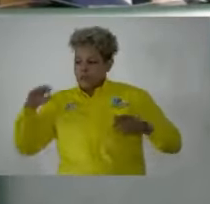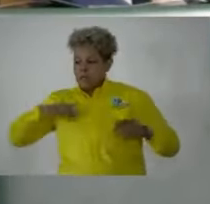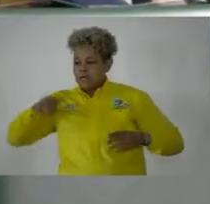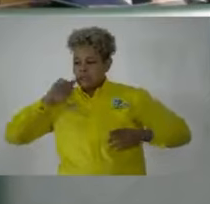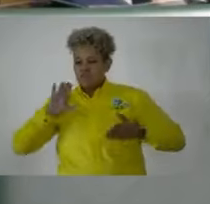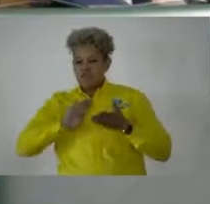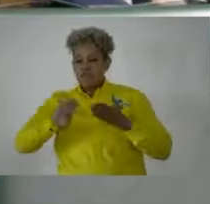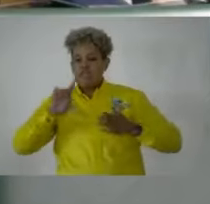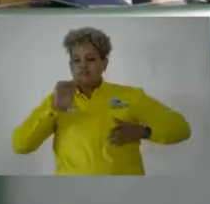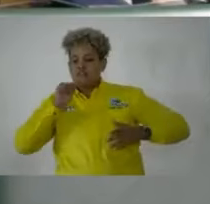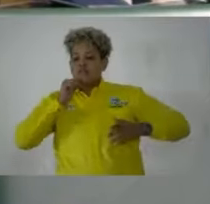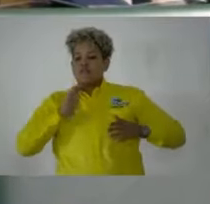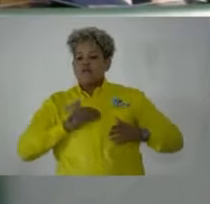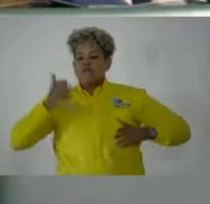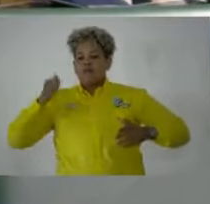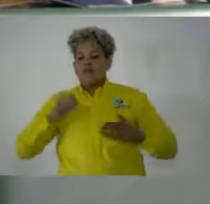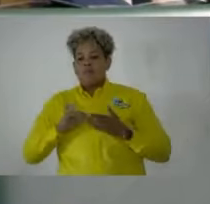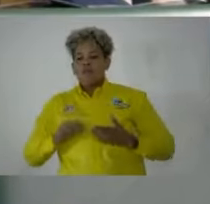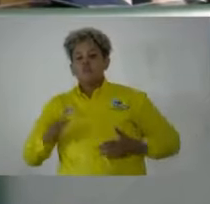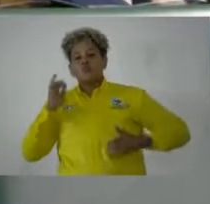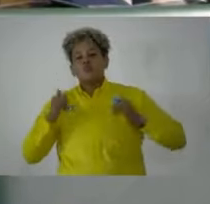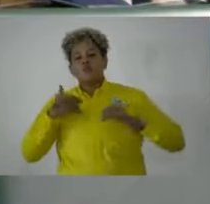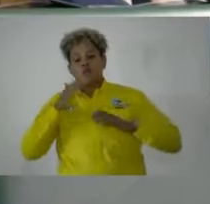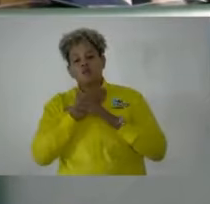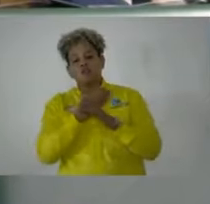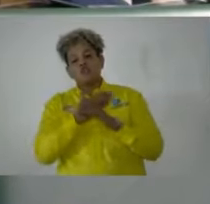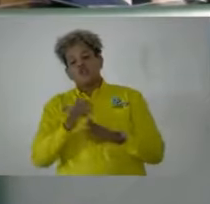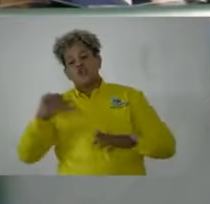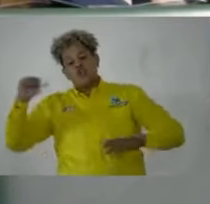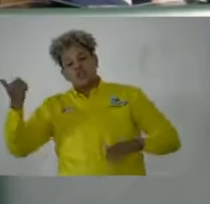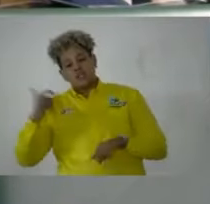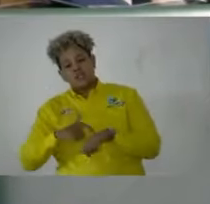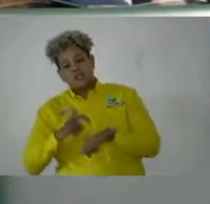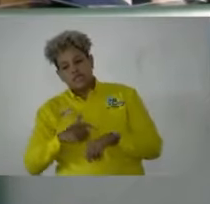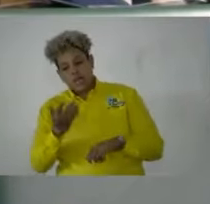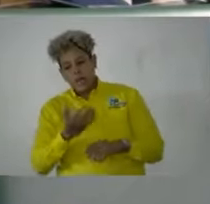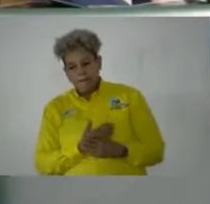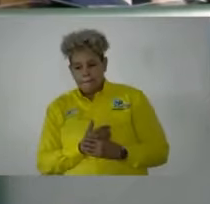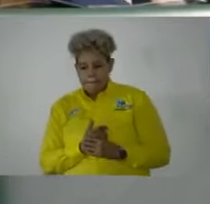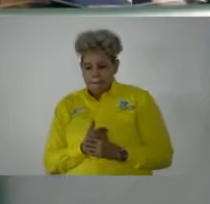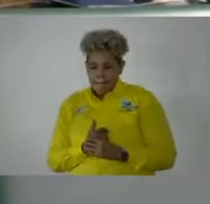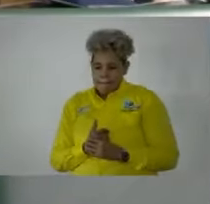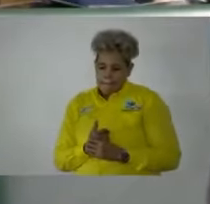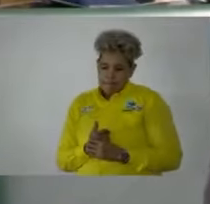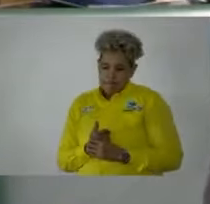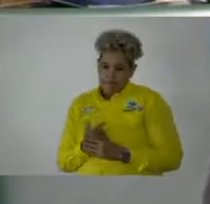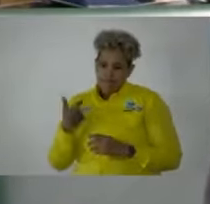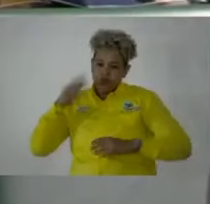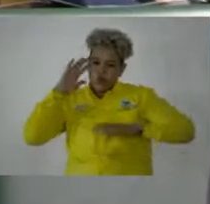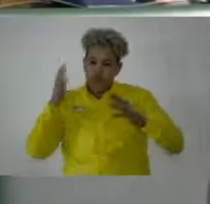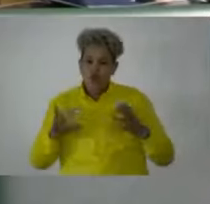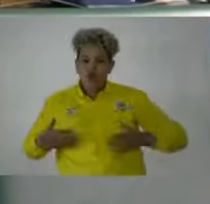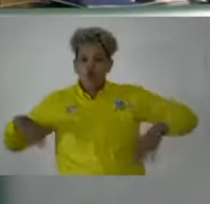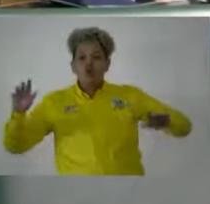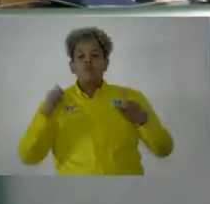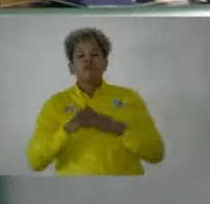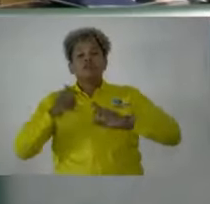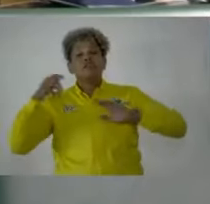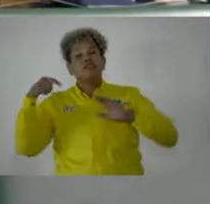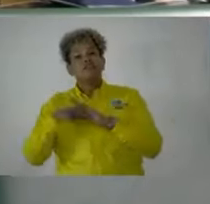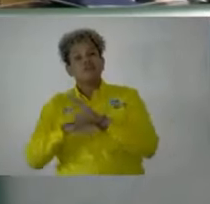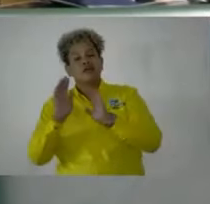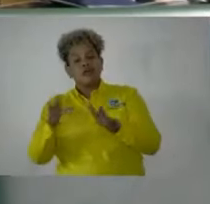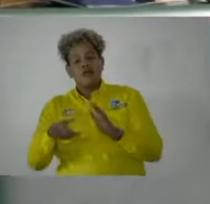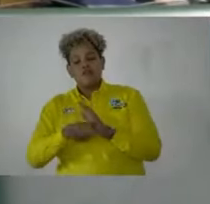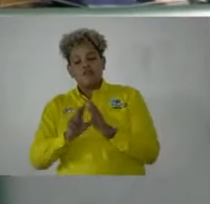relieve the suffering of our pensioners, which I will share on another occasion. We will complete the outstanding review of the